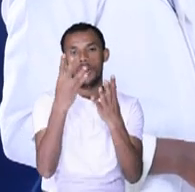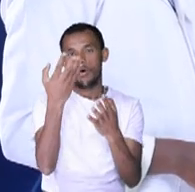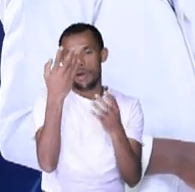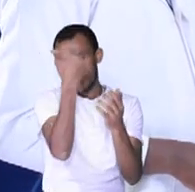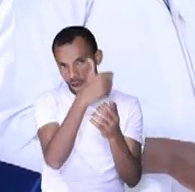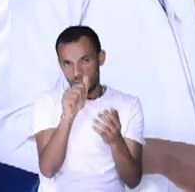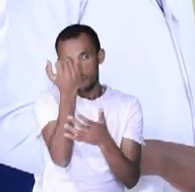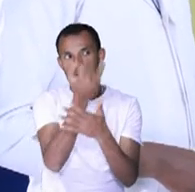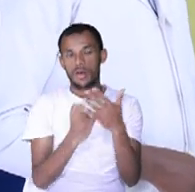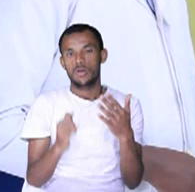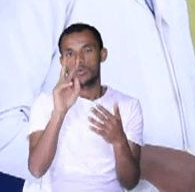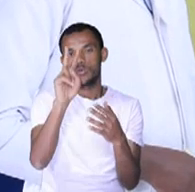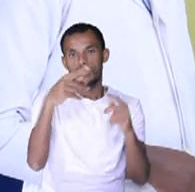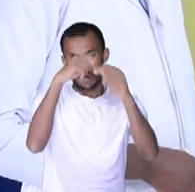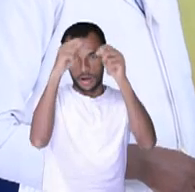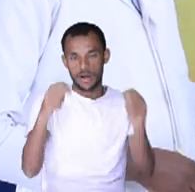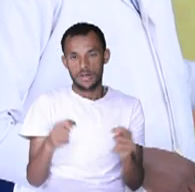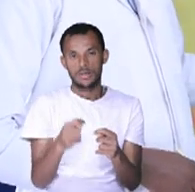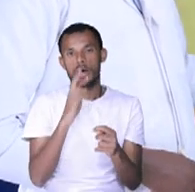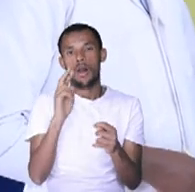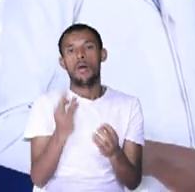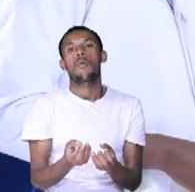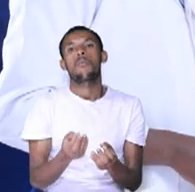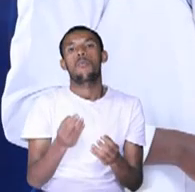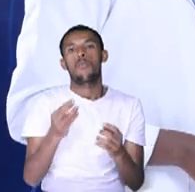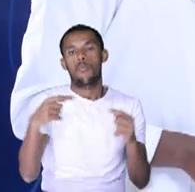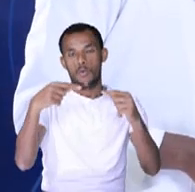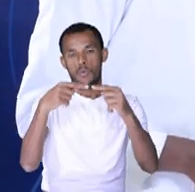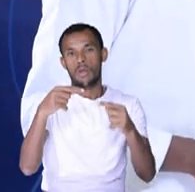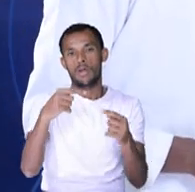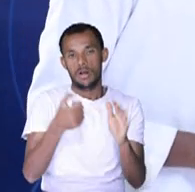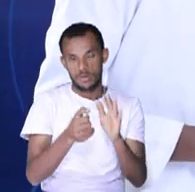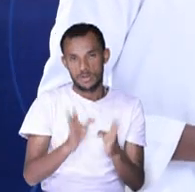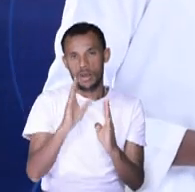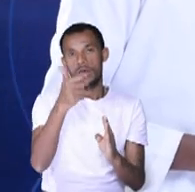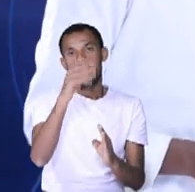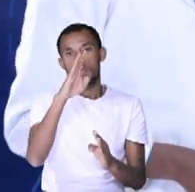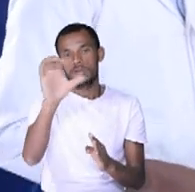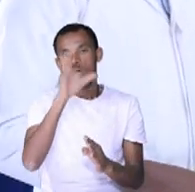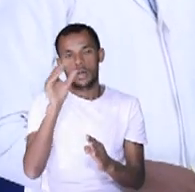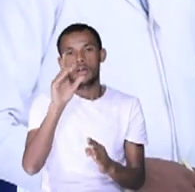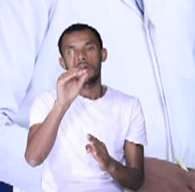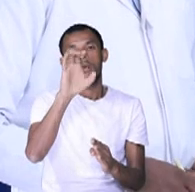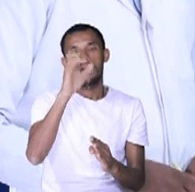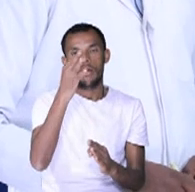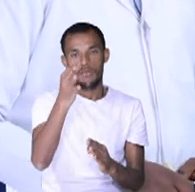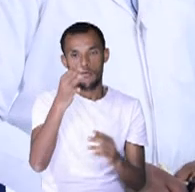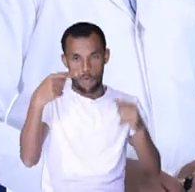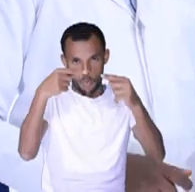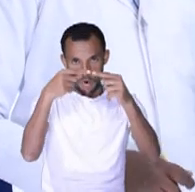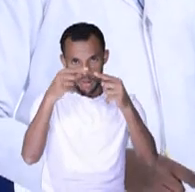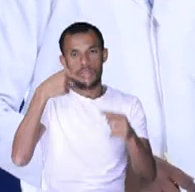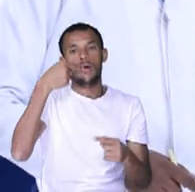figure. So two triangles are congruent. Let triangle ABC and triangle DEF are